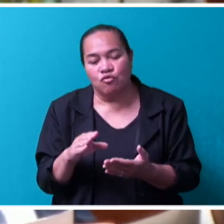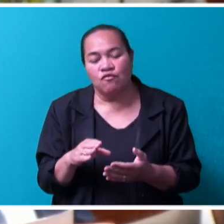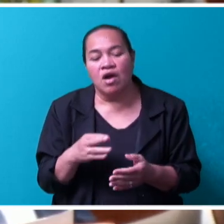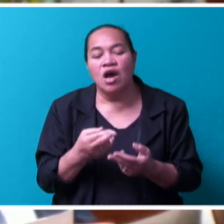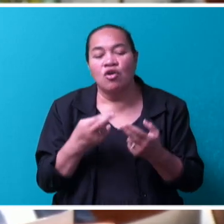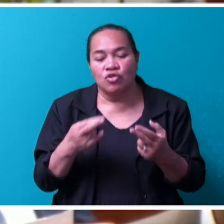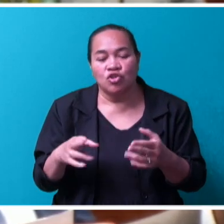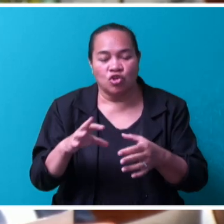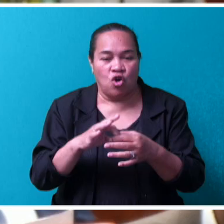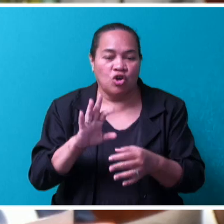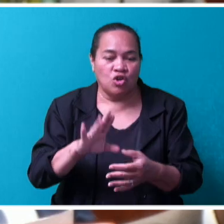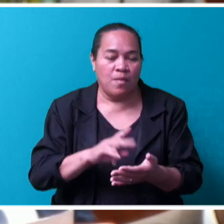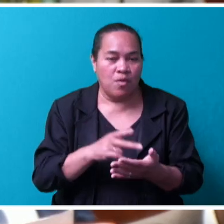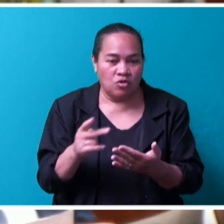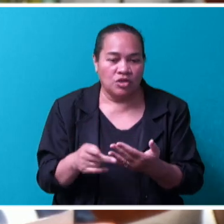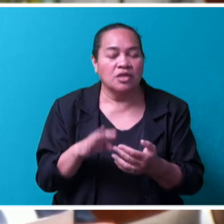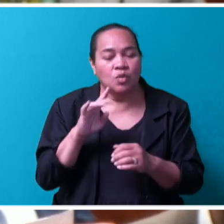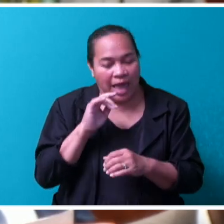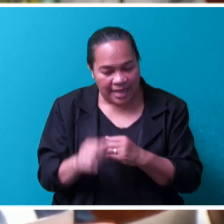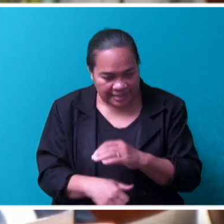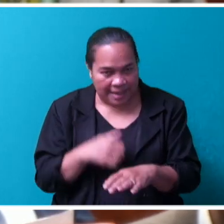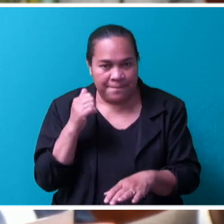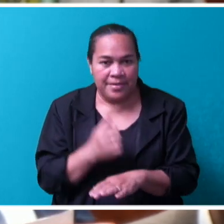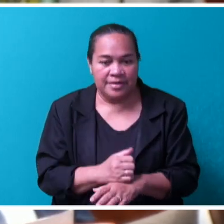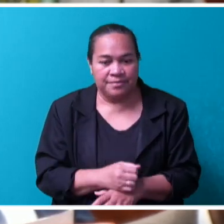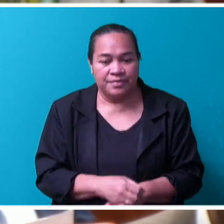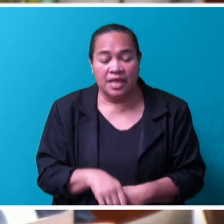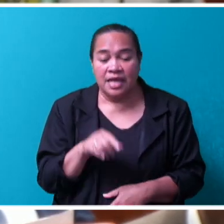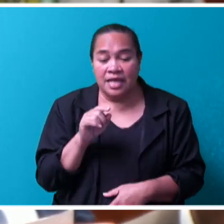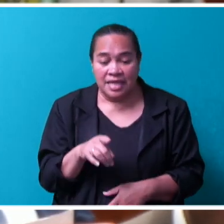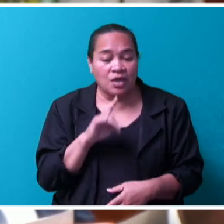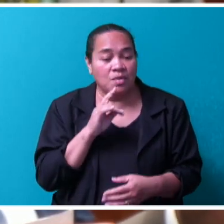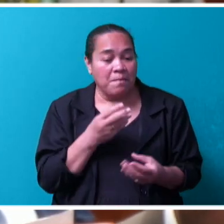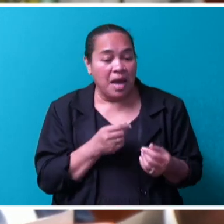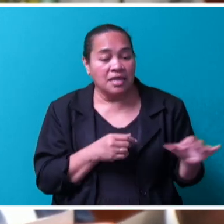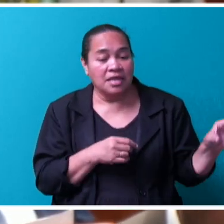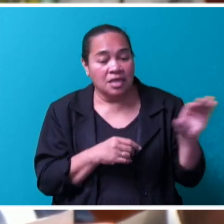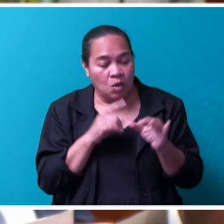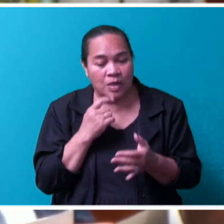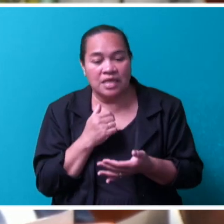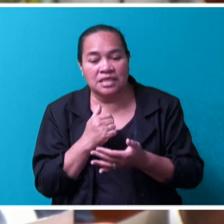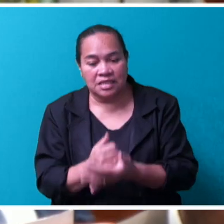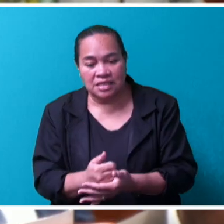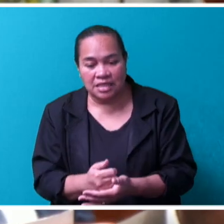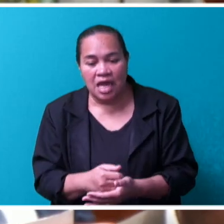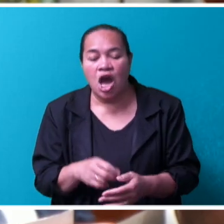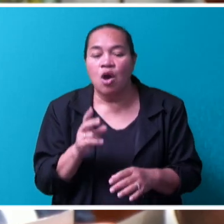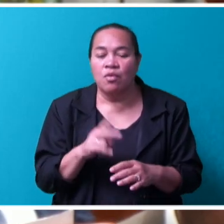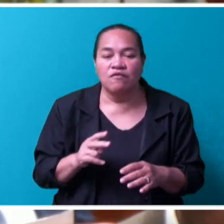projects are established. The fund will assist land-owning units and provincial holding